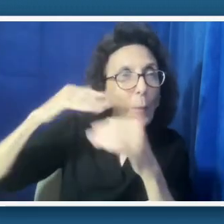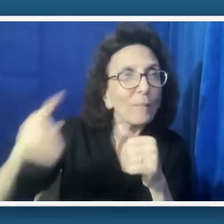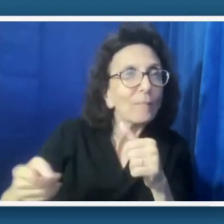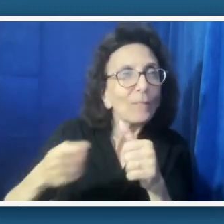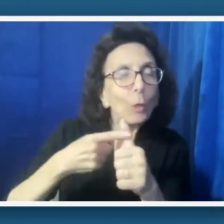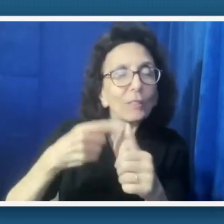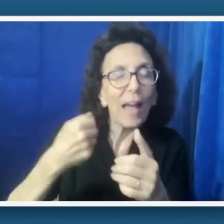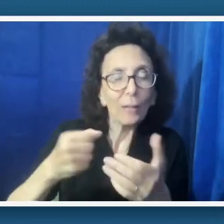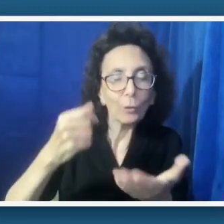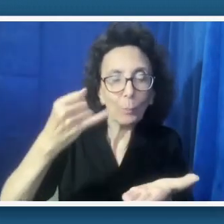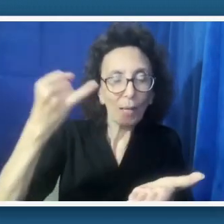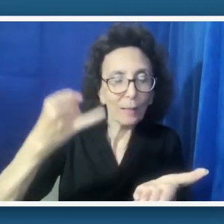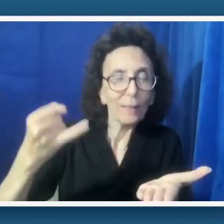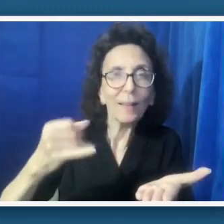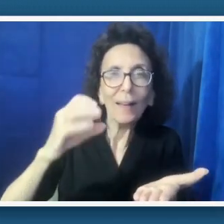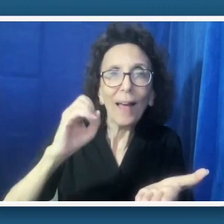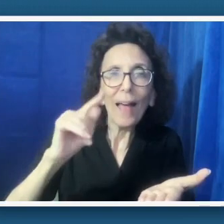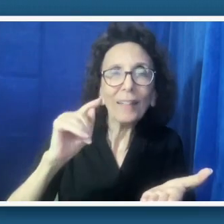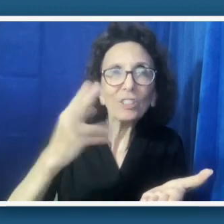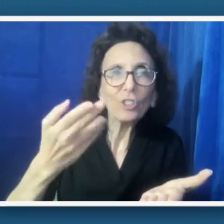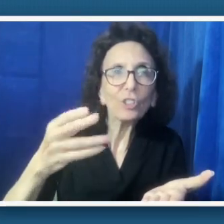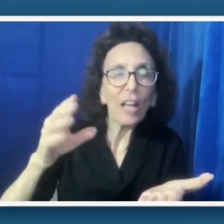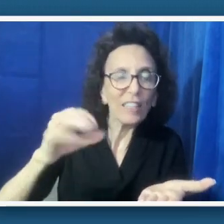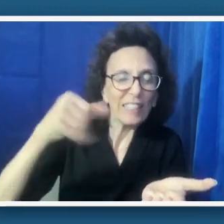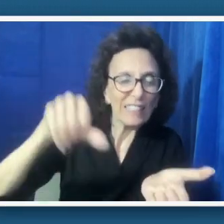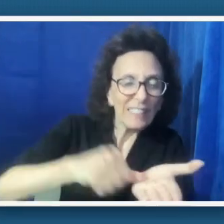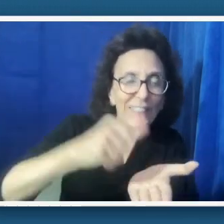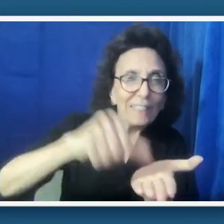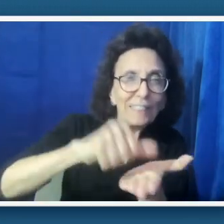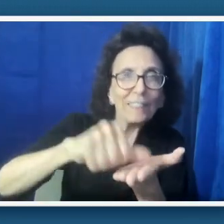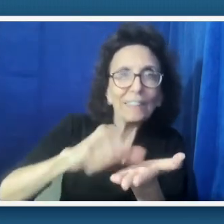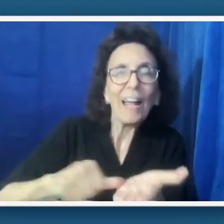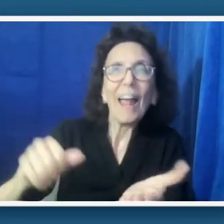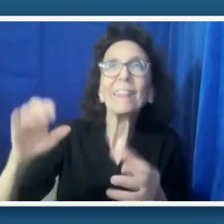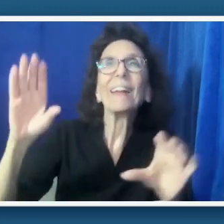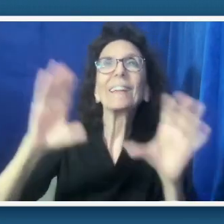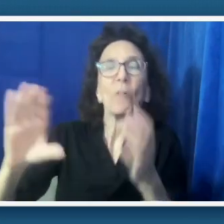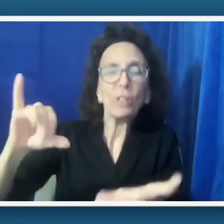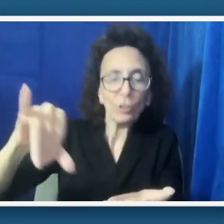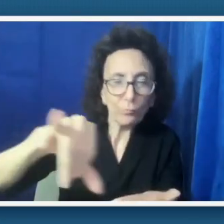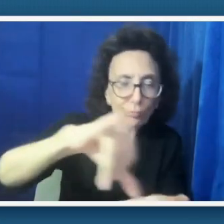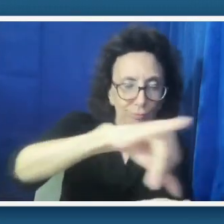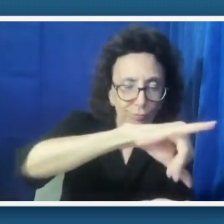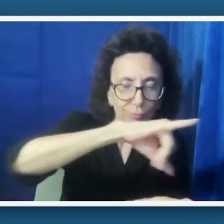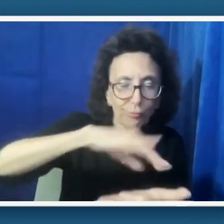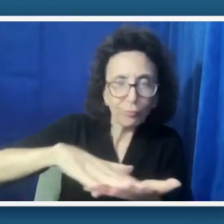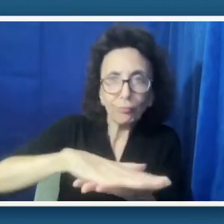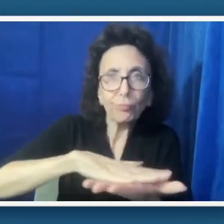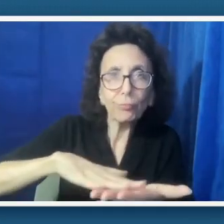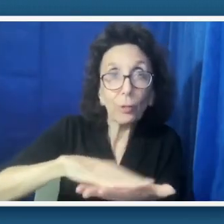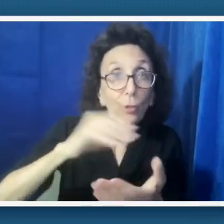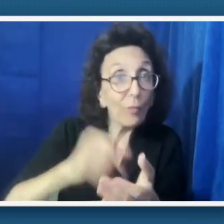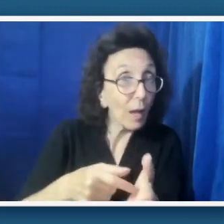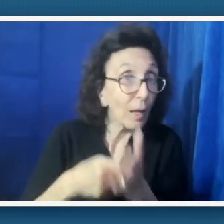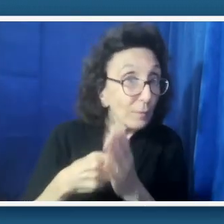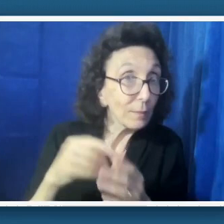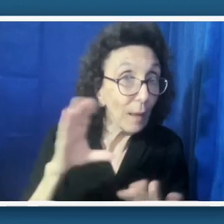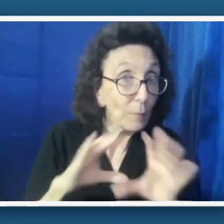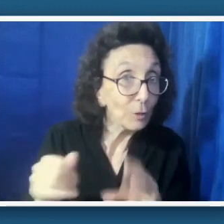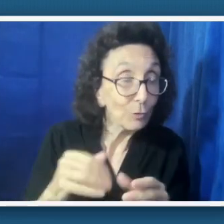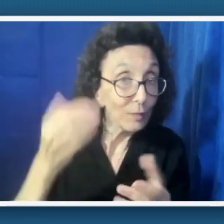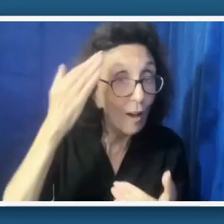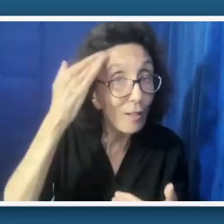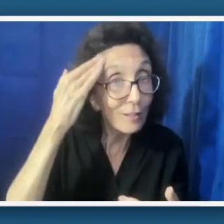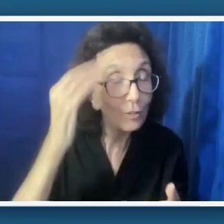were printed, there's a lot of chemicals and therefore chemistry involved in the process of making the image, etching it into the